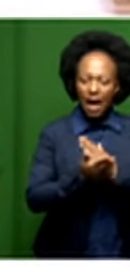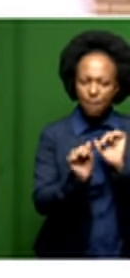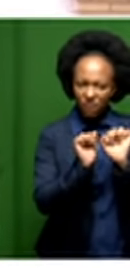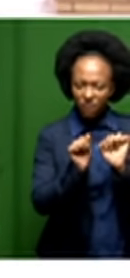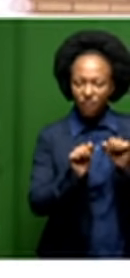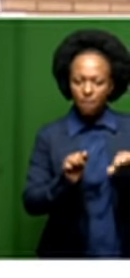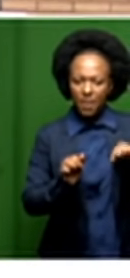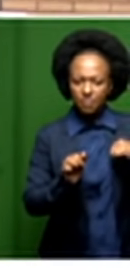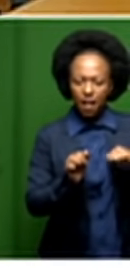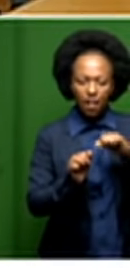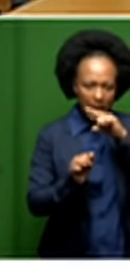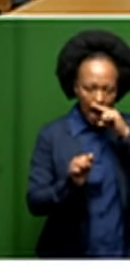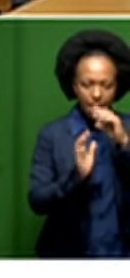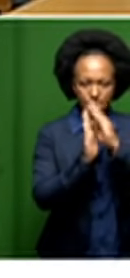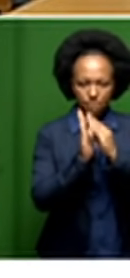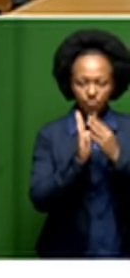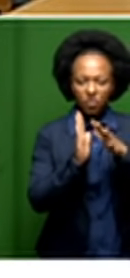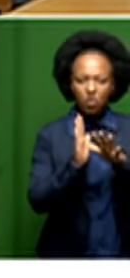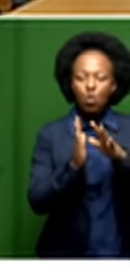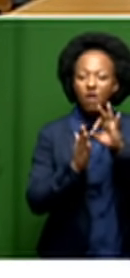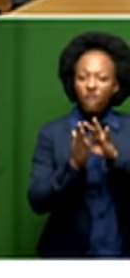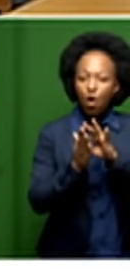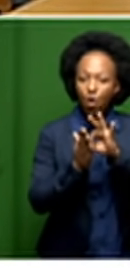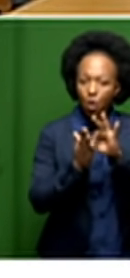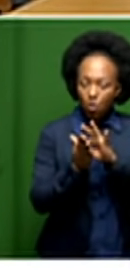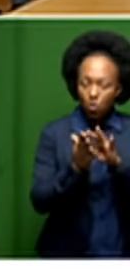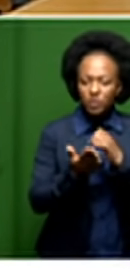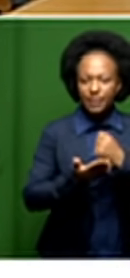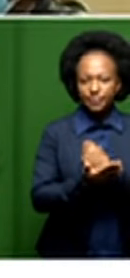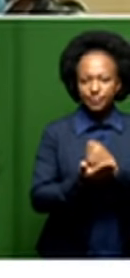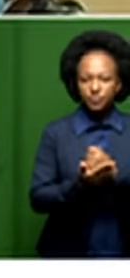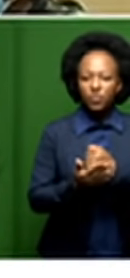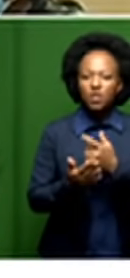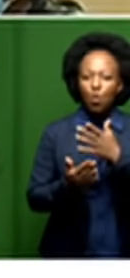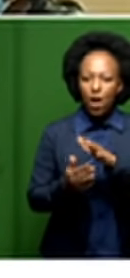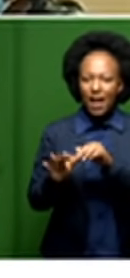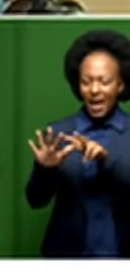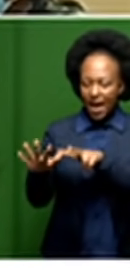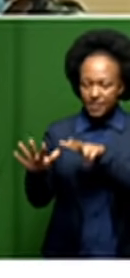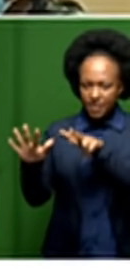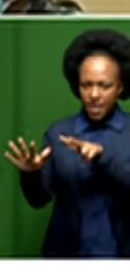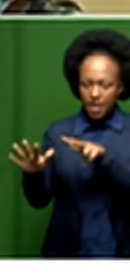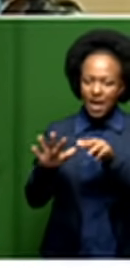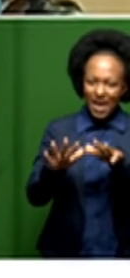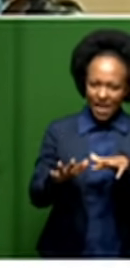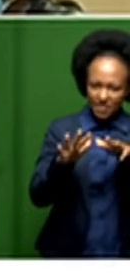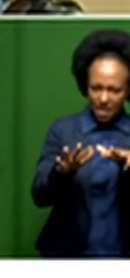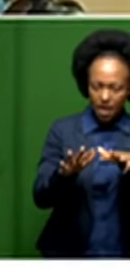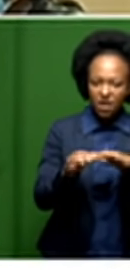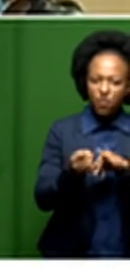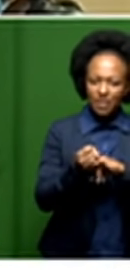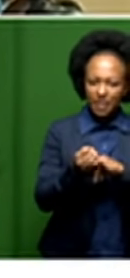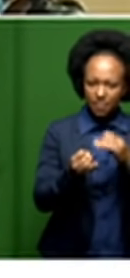candidates. It also announced that the voter registration weekend will be held on the 18th and 19th of this month. Well, to talk about